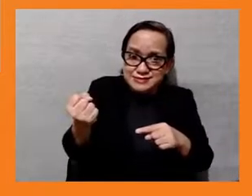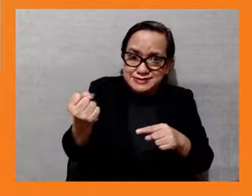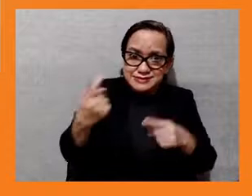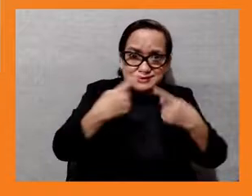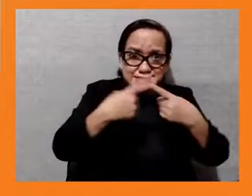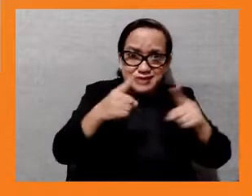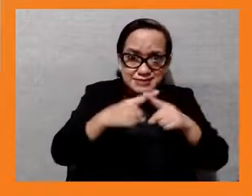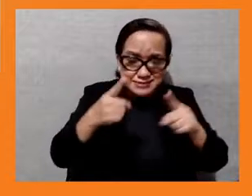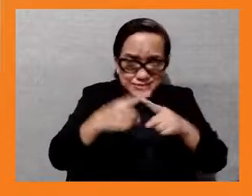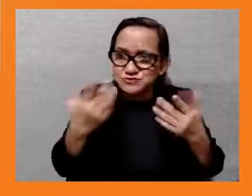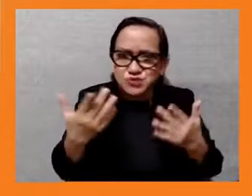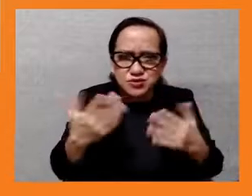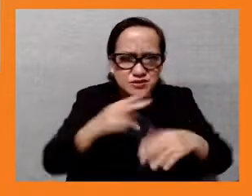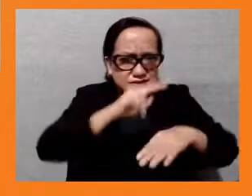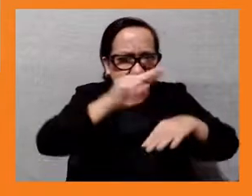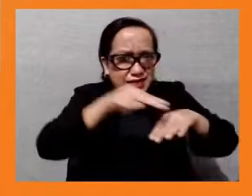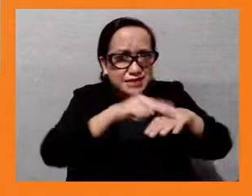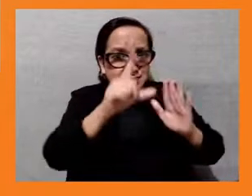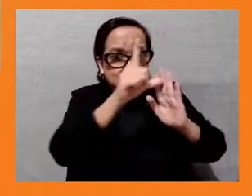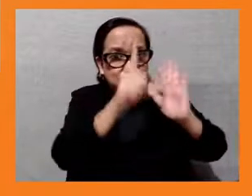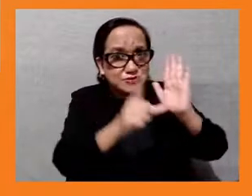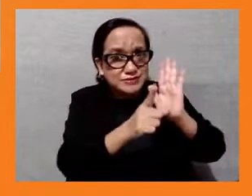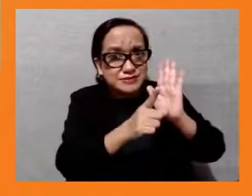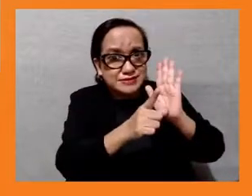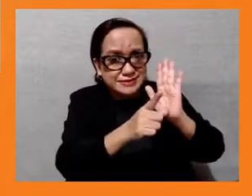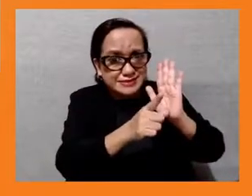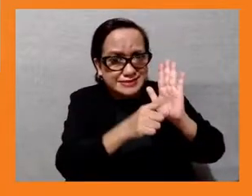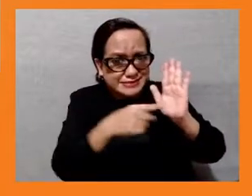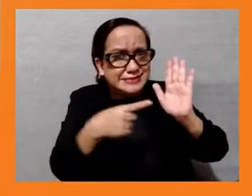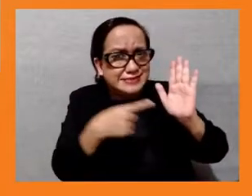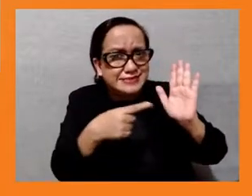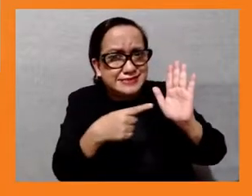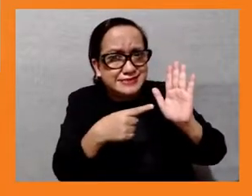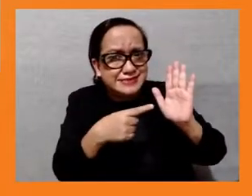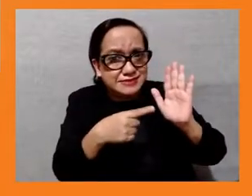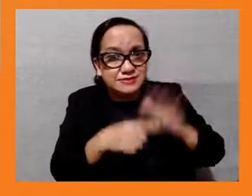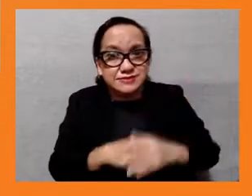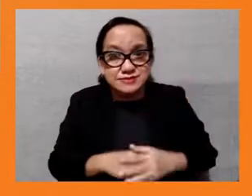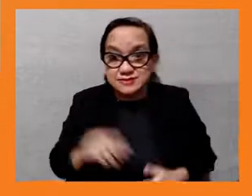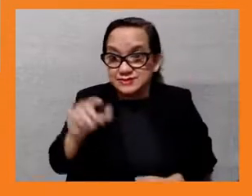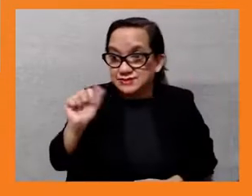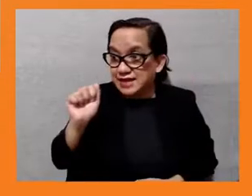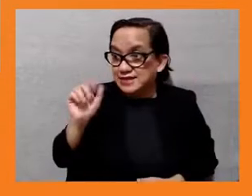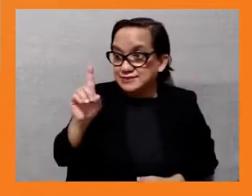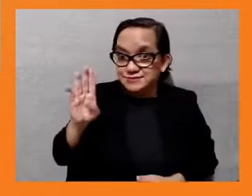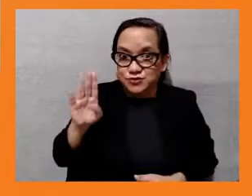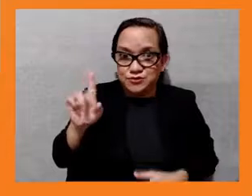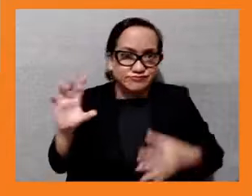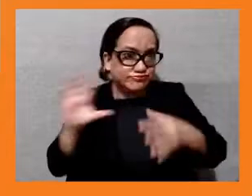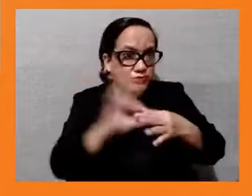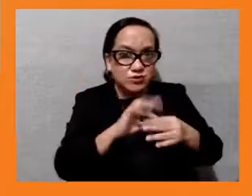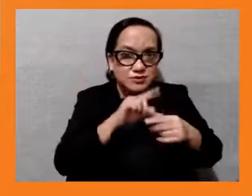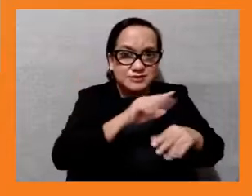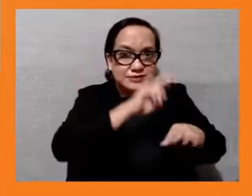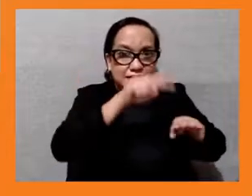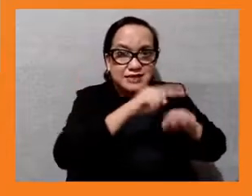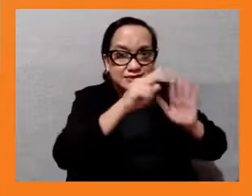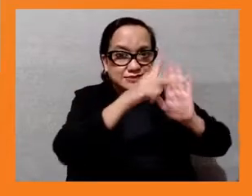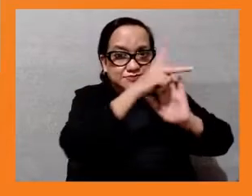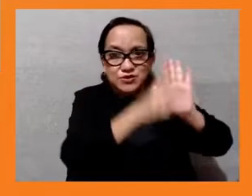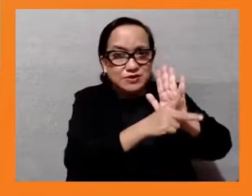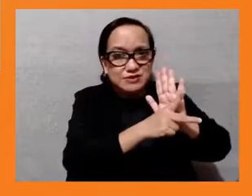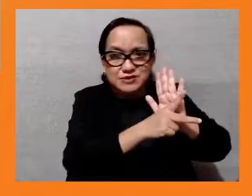question how is the bank adequately cascading its safeguard policy to the borrowers, implementing agencies,